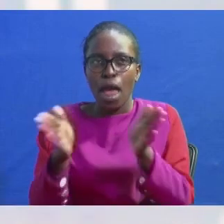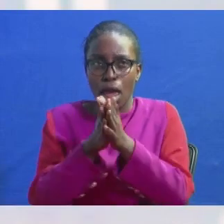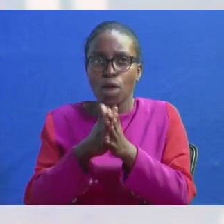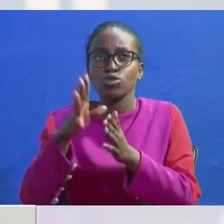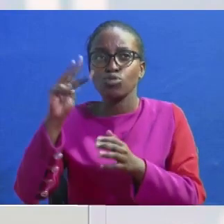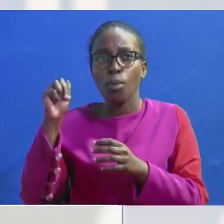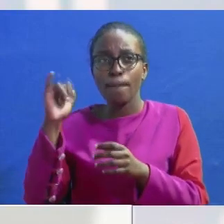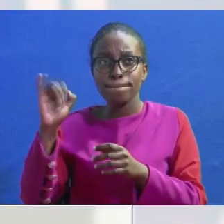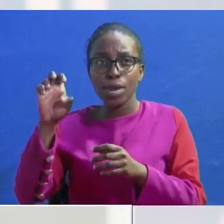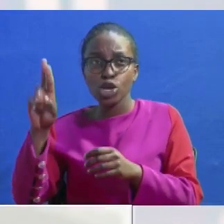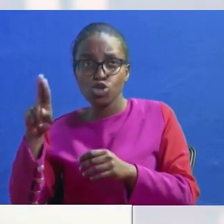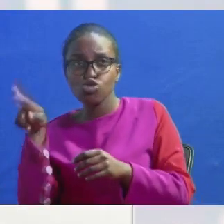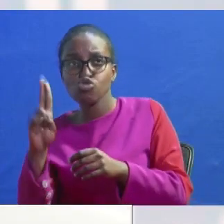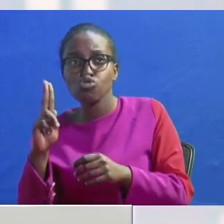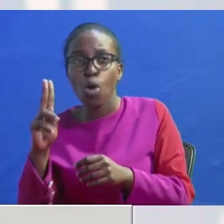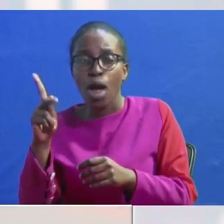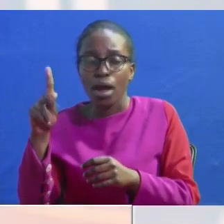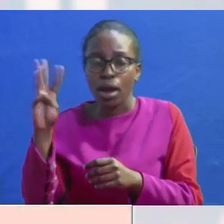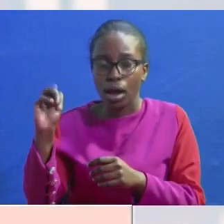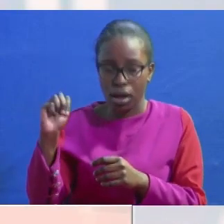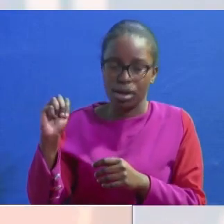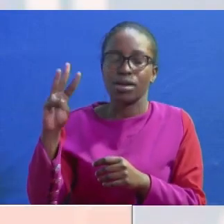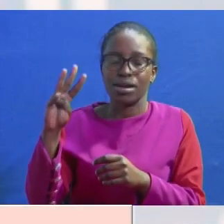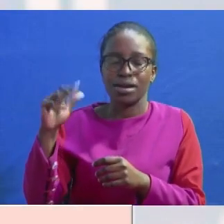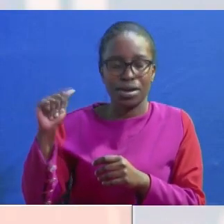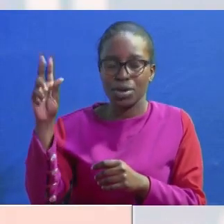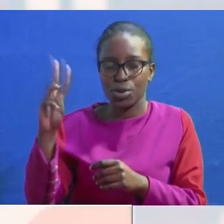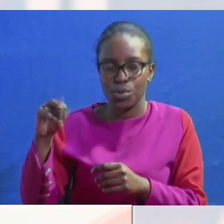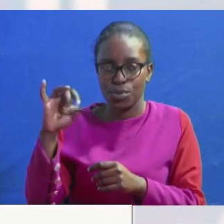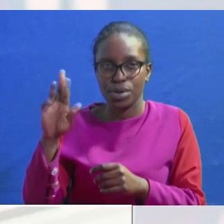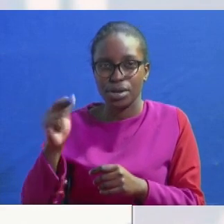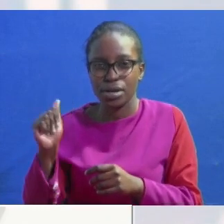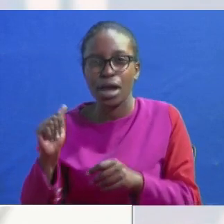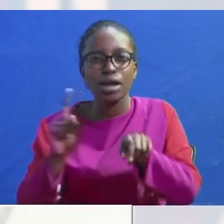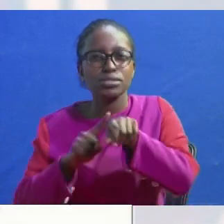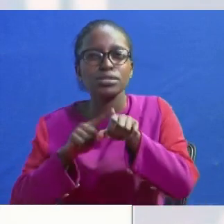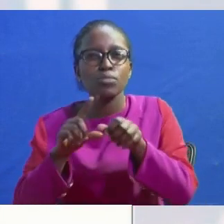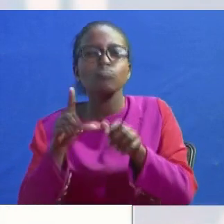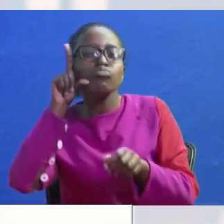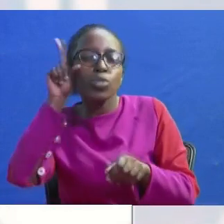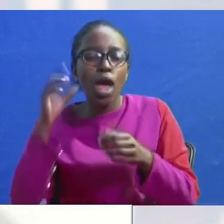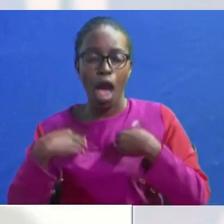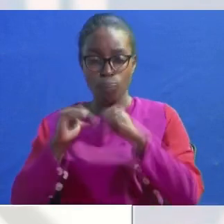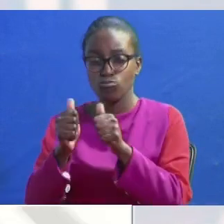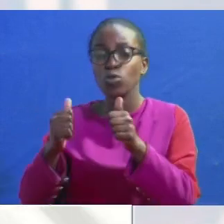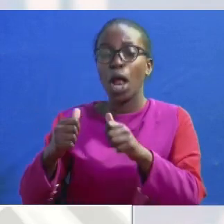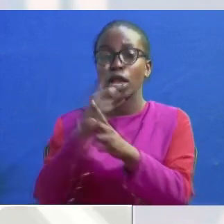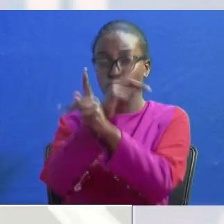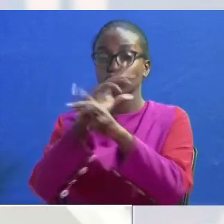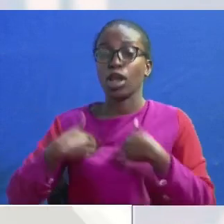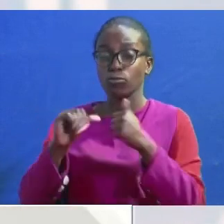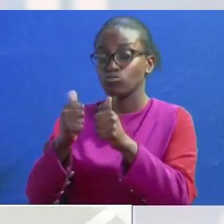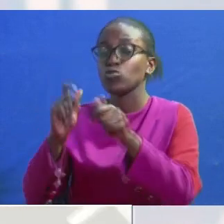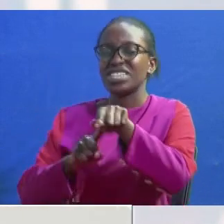Meru Governor Kawira Mwangaza, through her lawyers, took to the floor of the Senate to defend herself against her impeachment as tabled